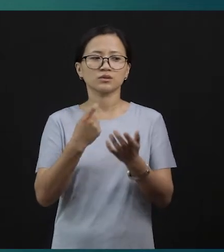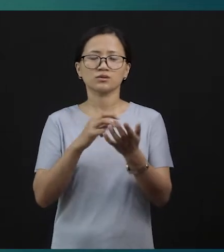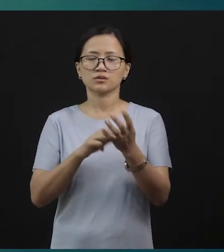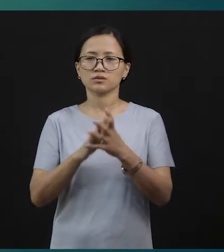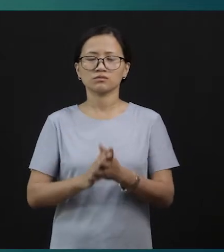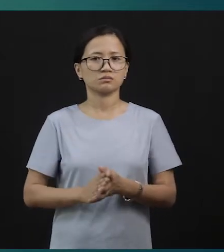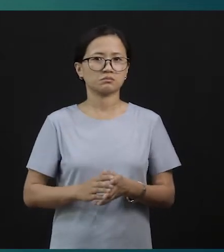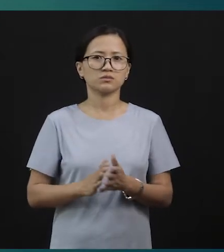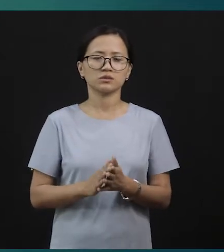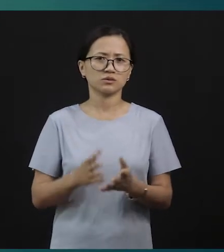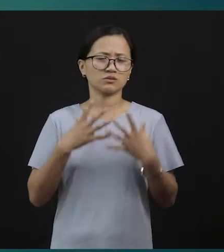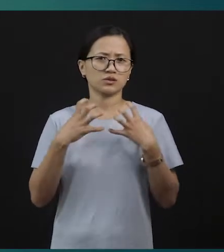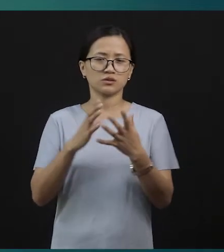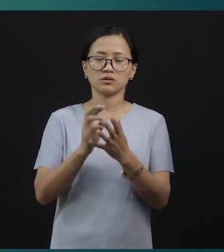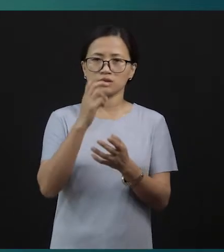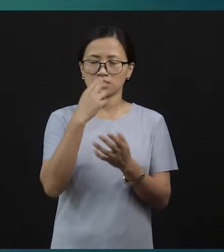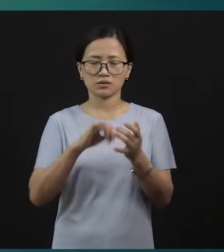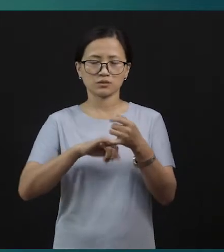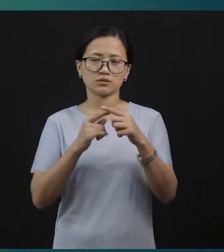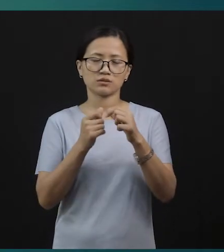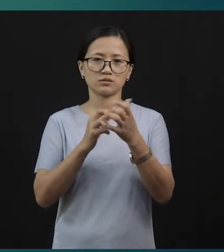strange, unusual, strange.